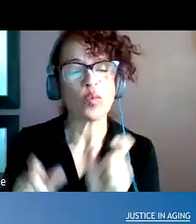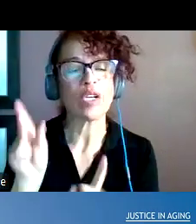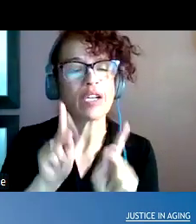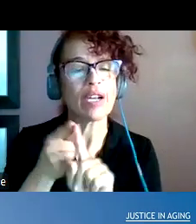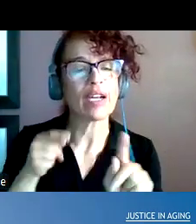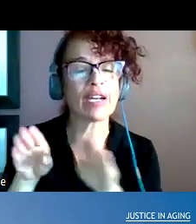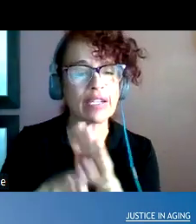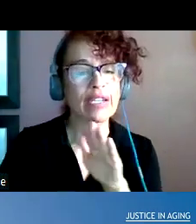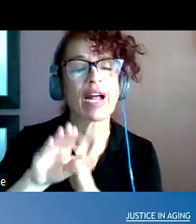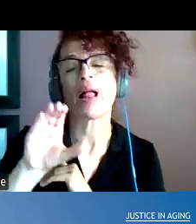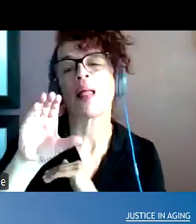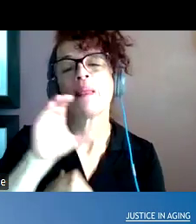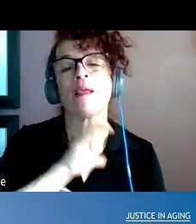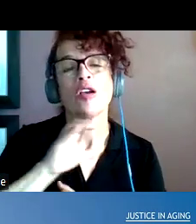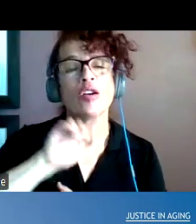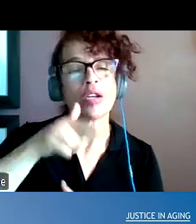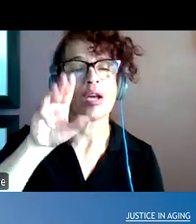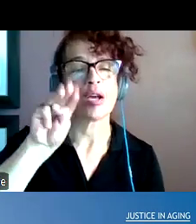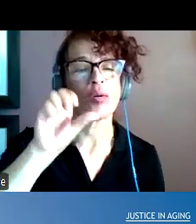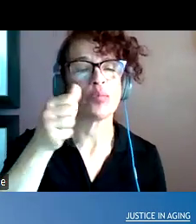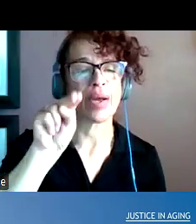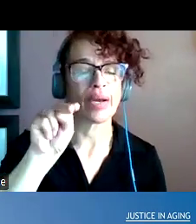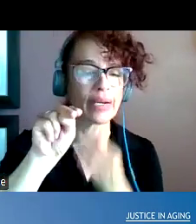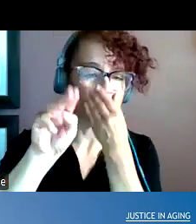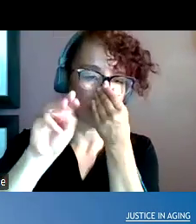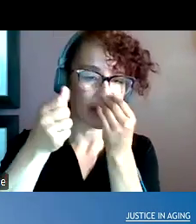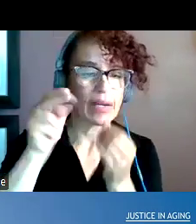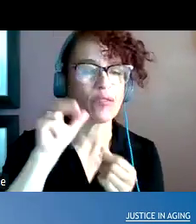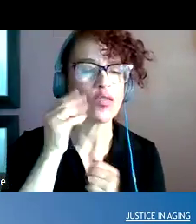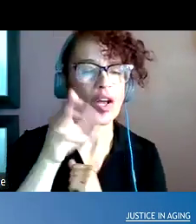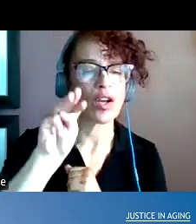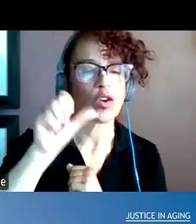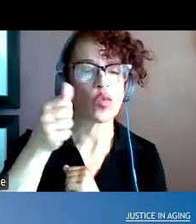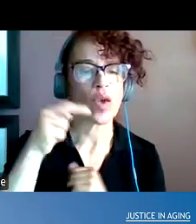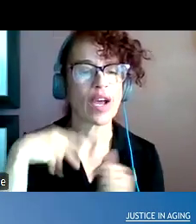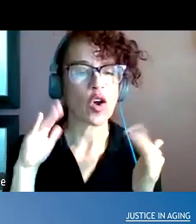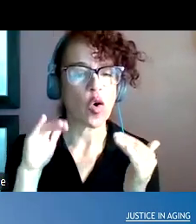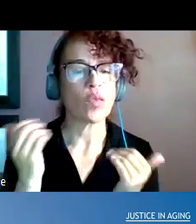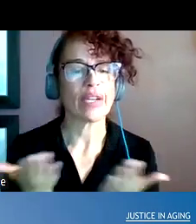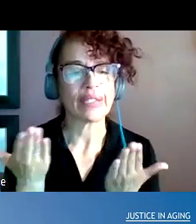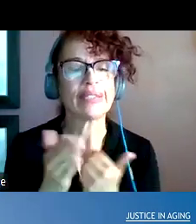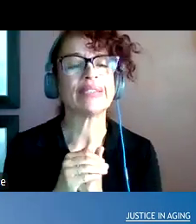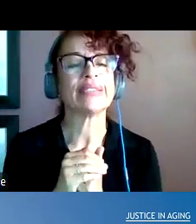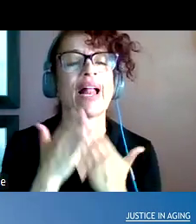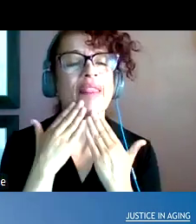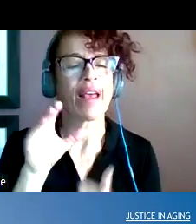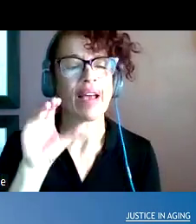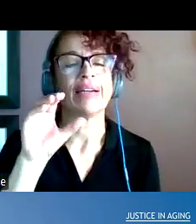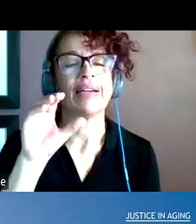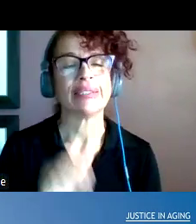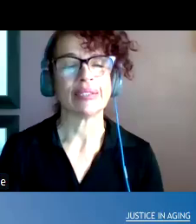the HCBS subcommittee. So I'll turn it to you, Megan, if you're there. I hope you're here. Yep, I'm here. Thank you,